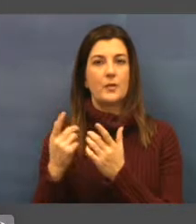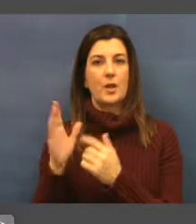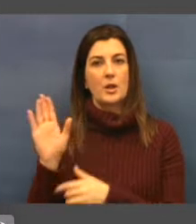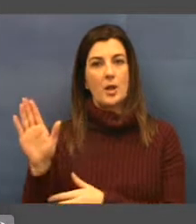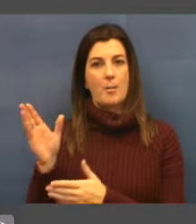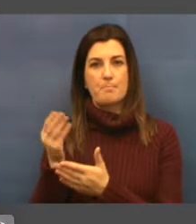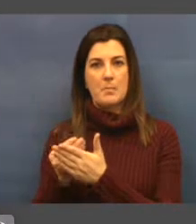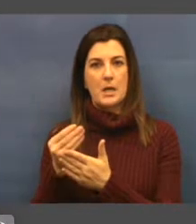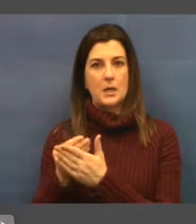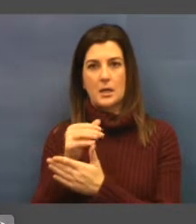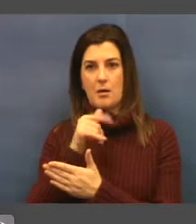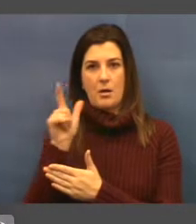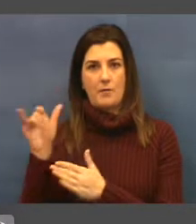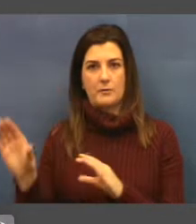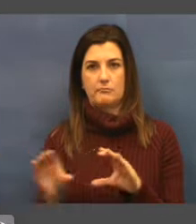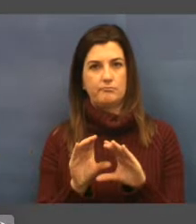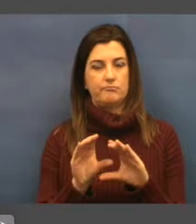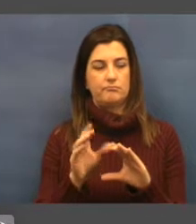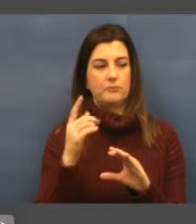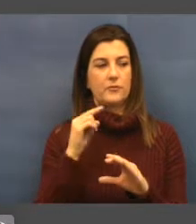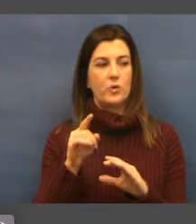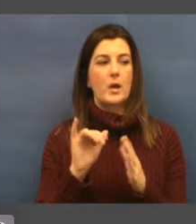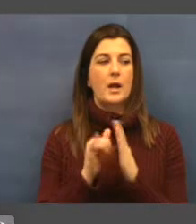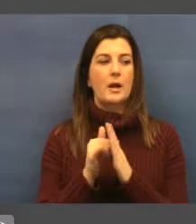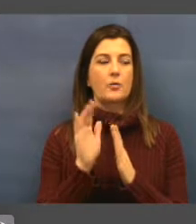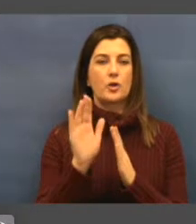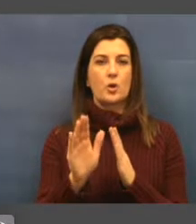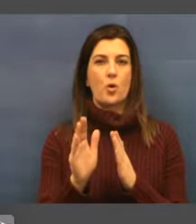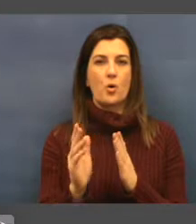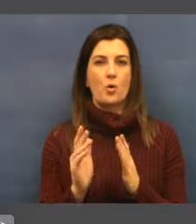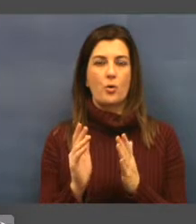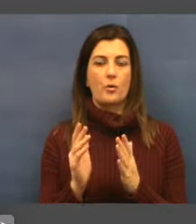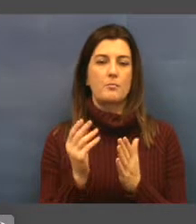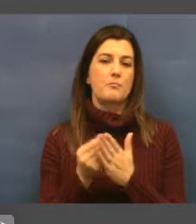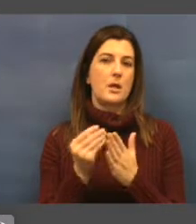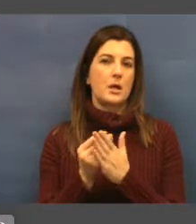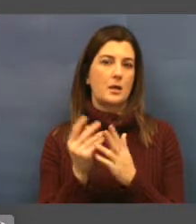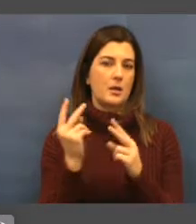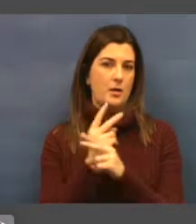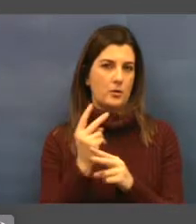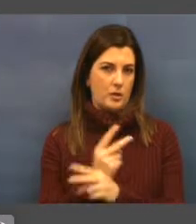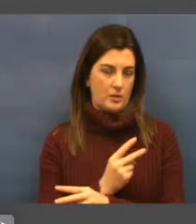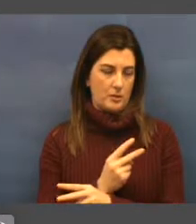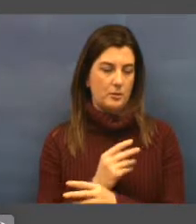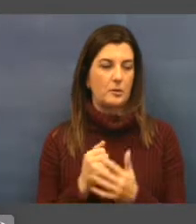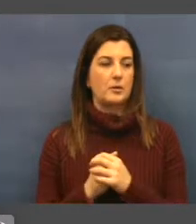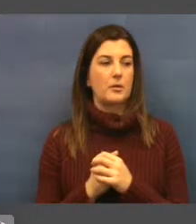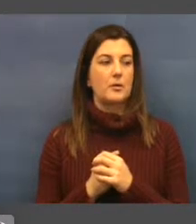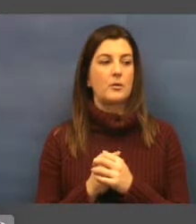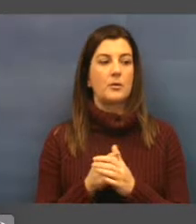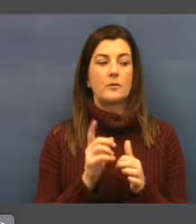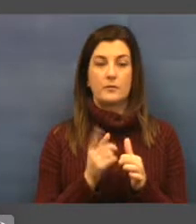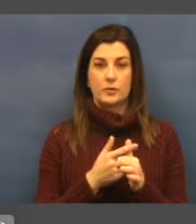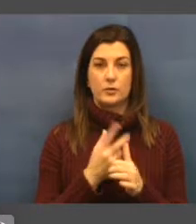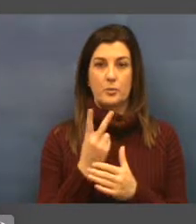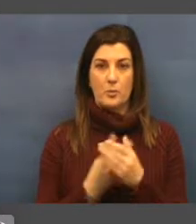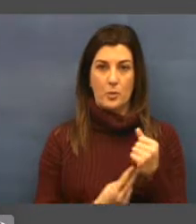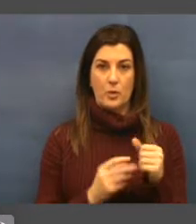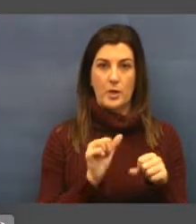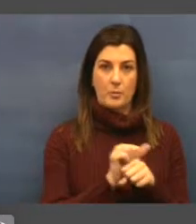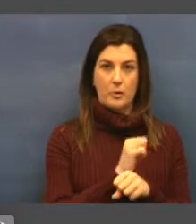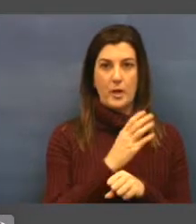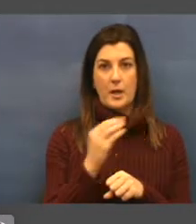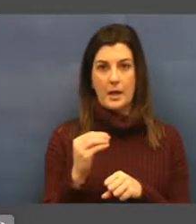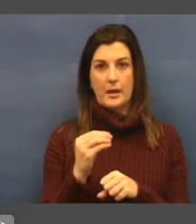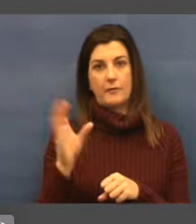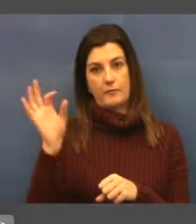contribution is not required. So how is your award calculated? First off, both Alberta and National